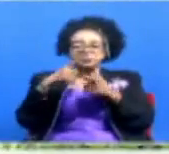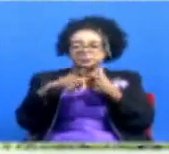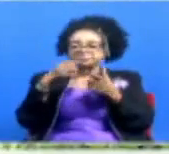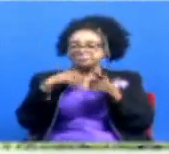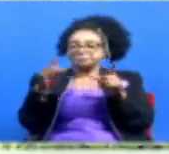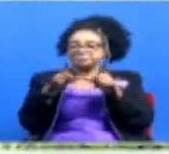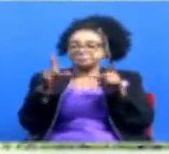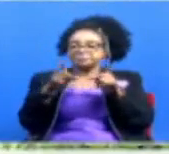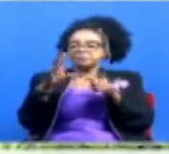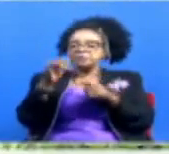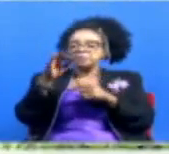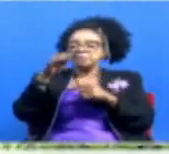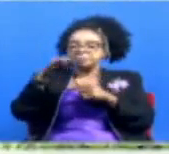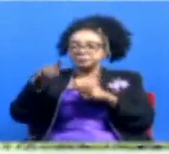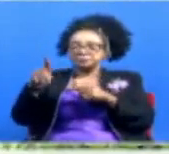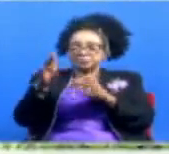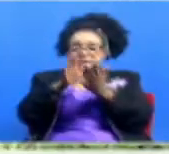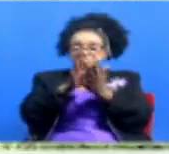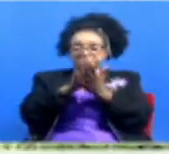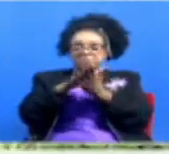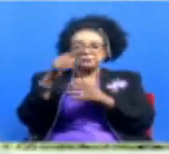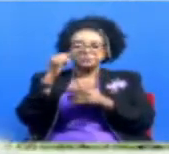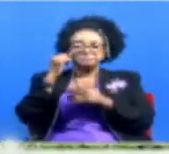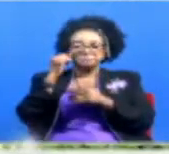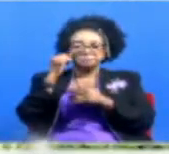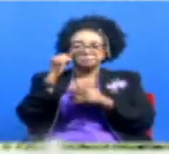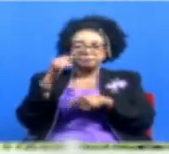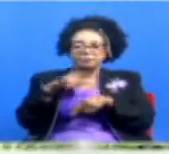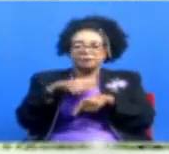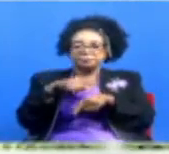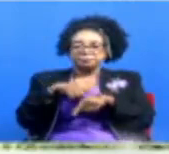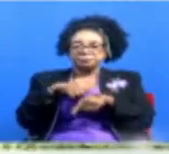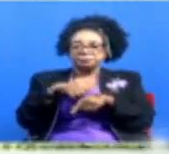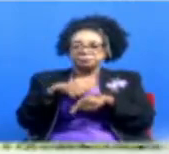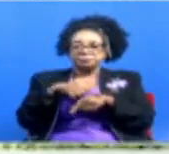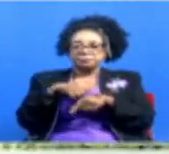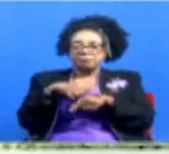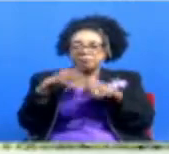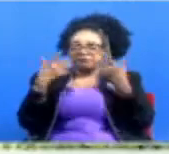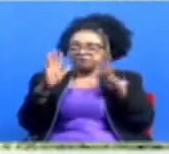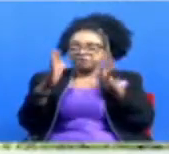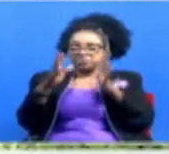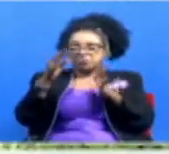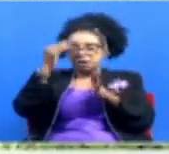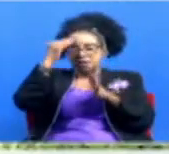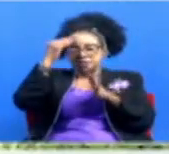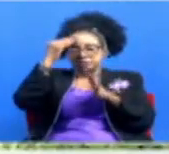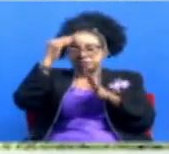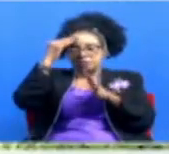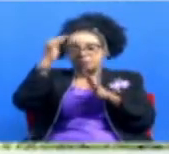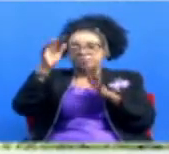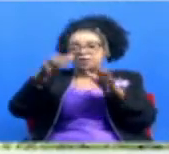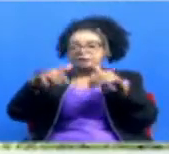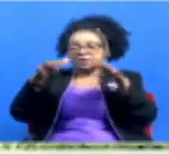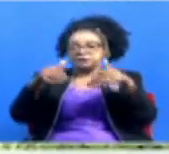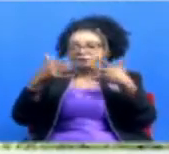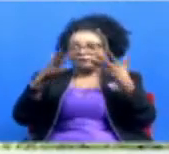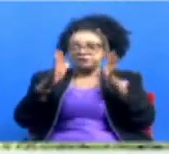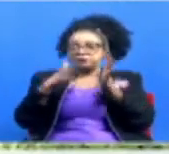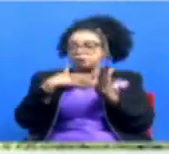beekeeping. So after my studies in apiculture, we wanted